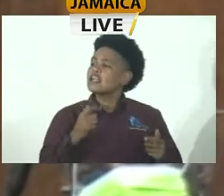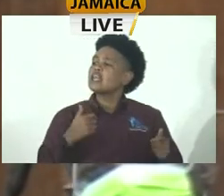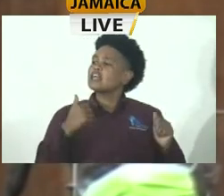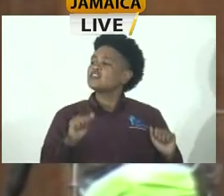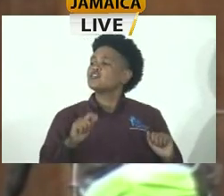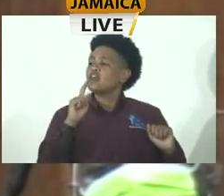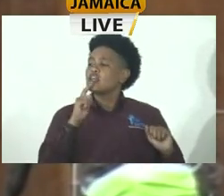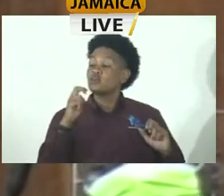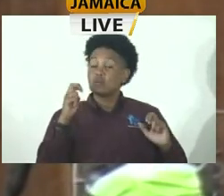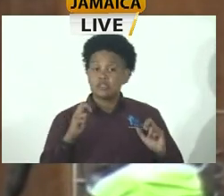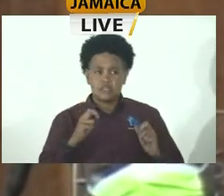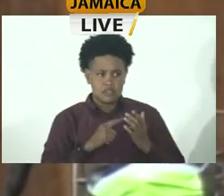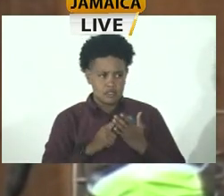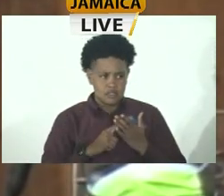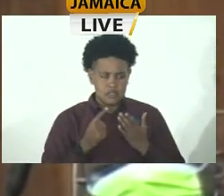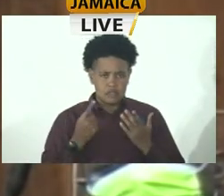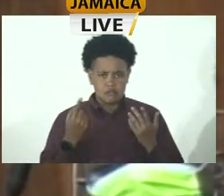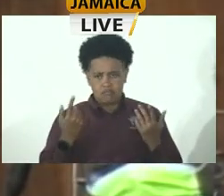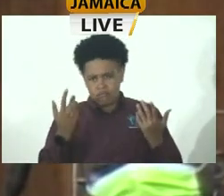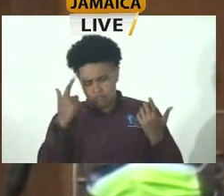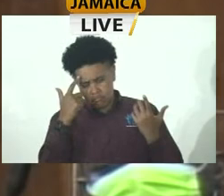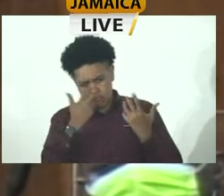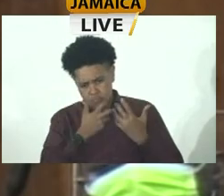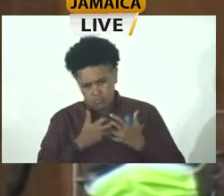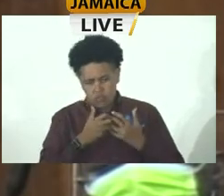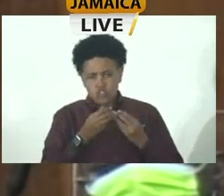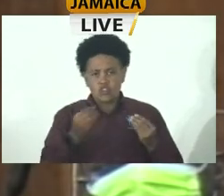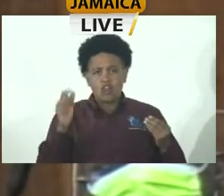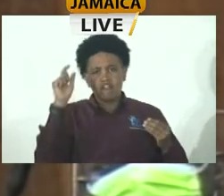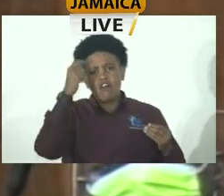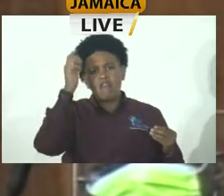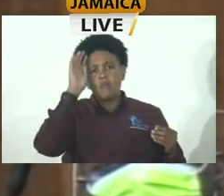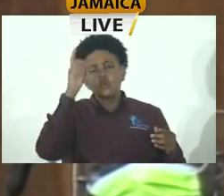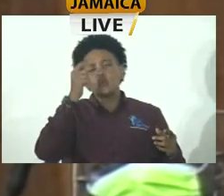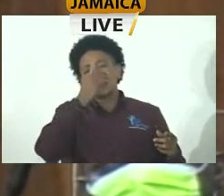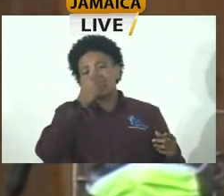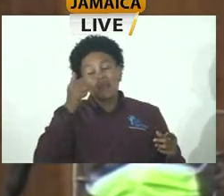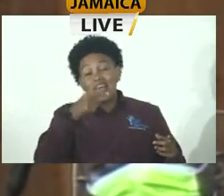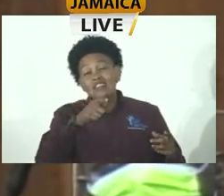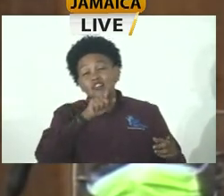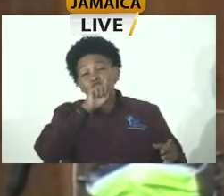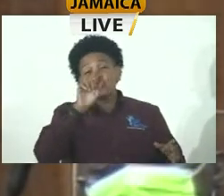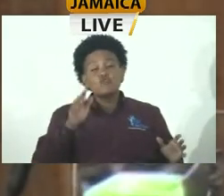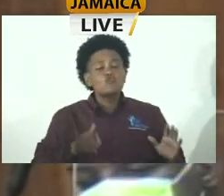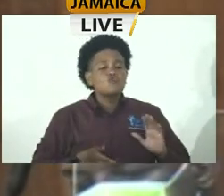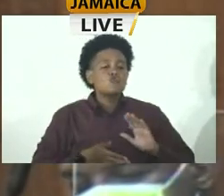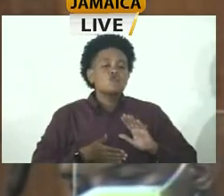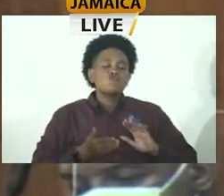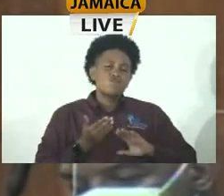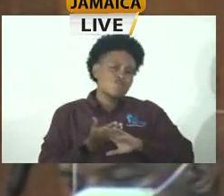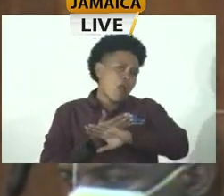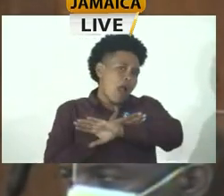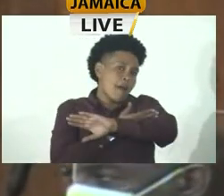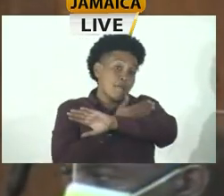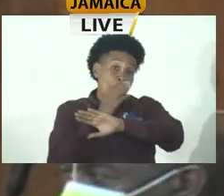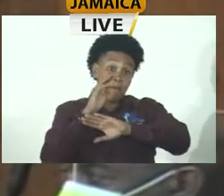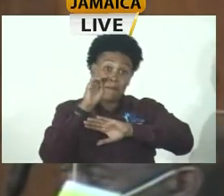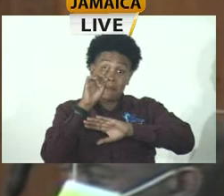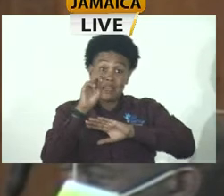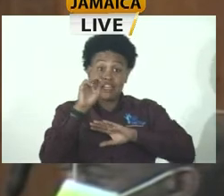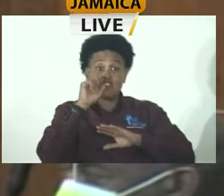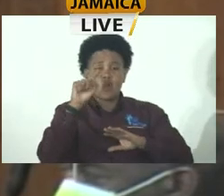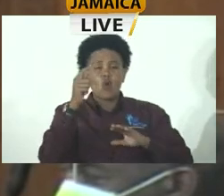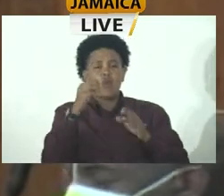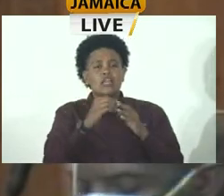mediate and madam speaker the government will be doing its very best to ramp up mediation not only in the supreme